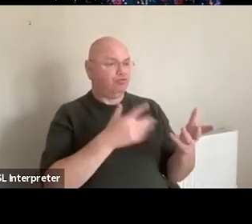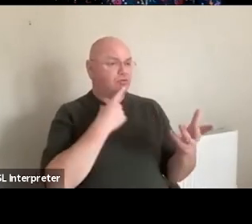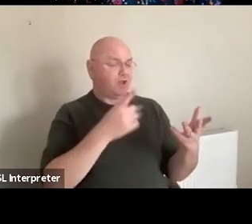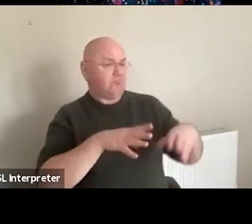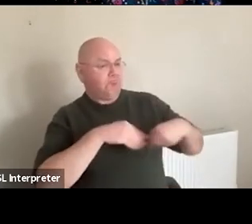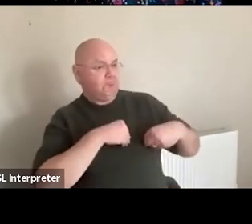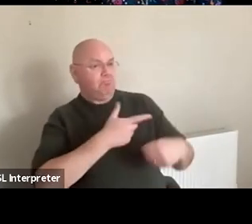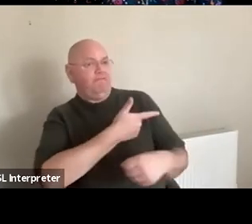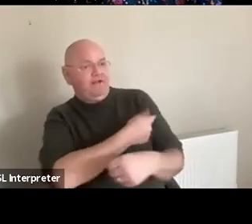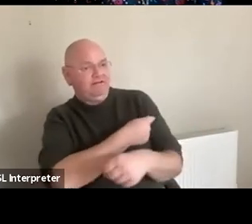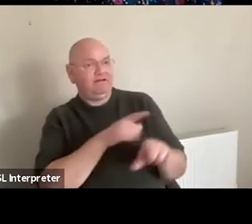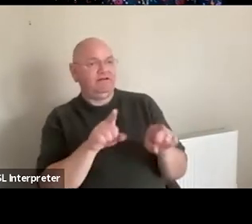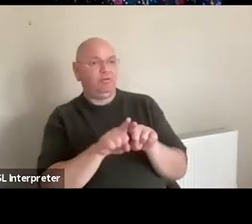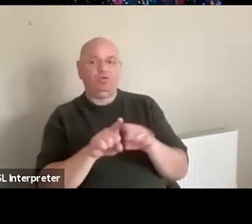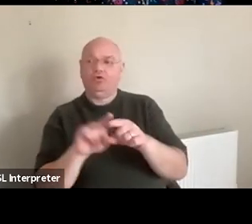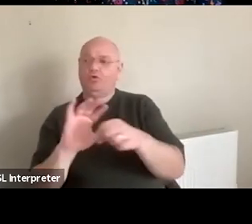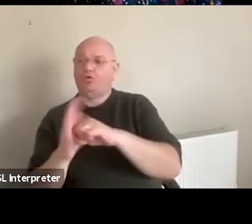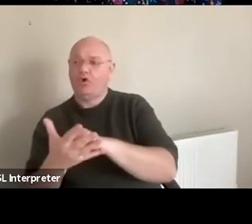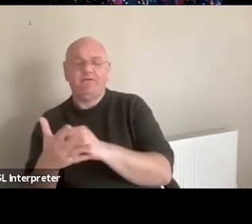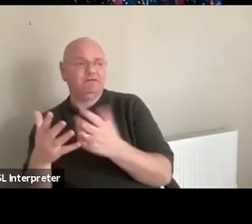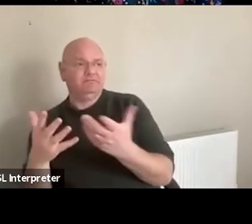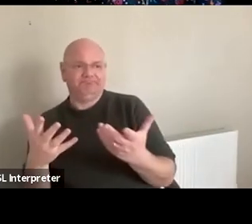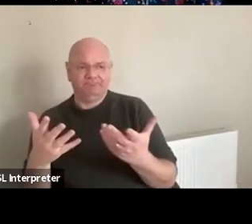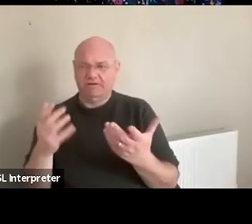I'm sure that there's so many other, you know, kind of